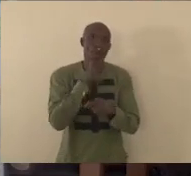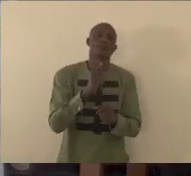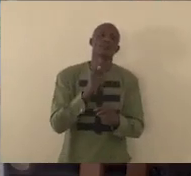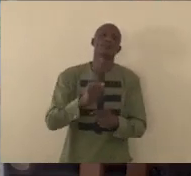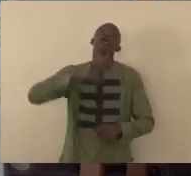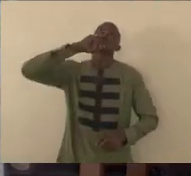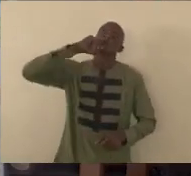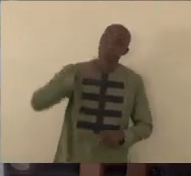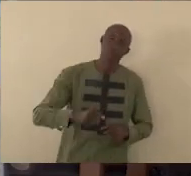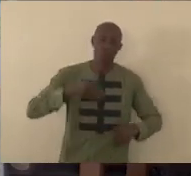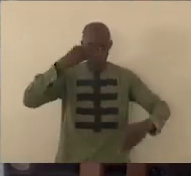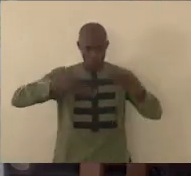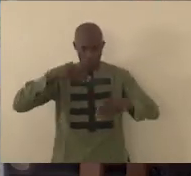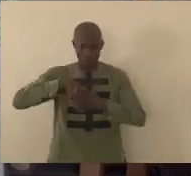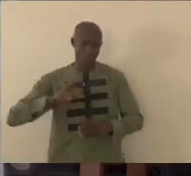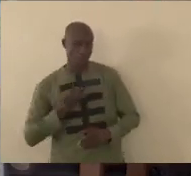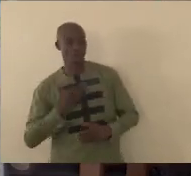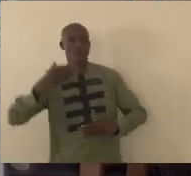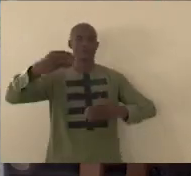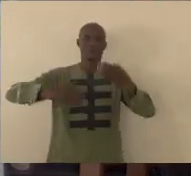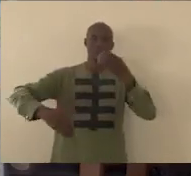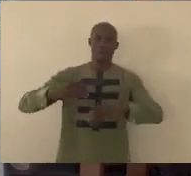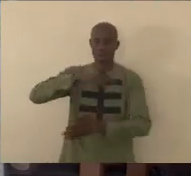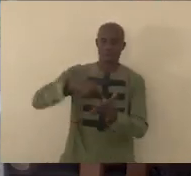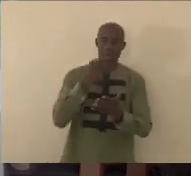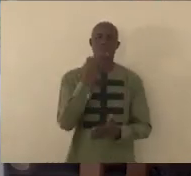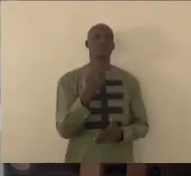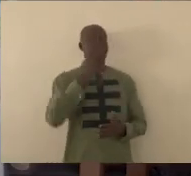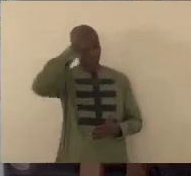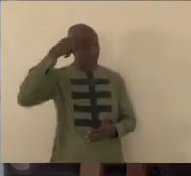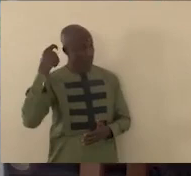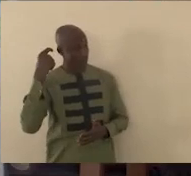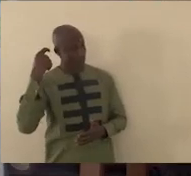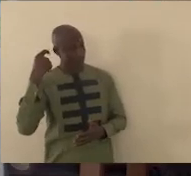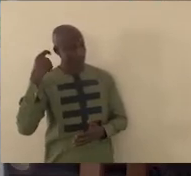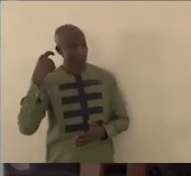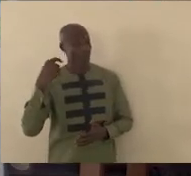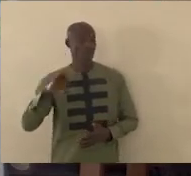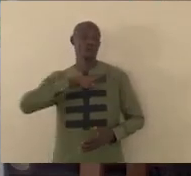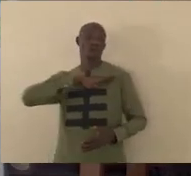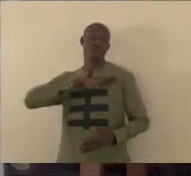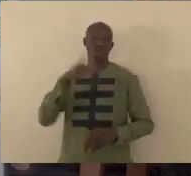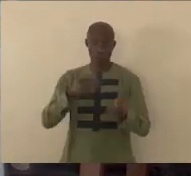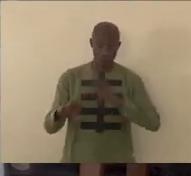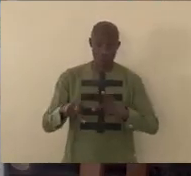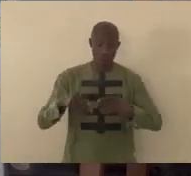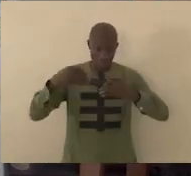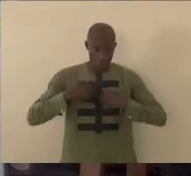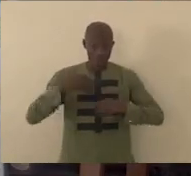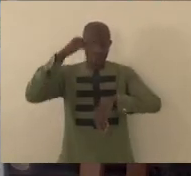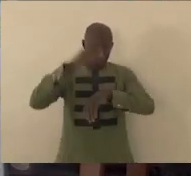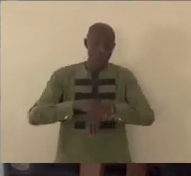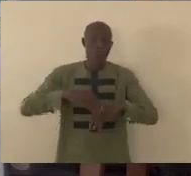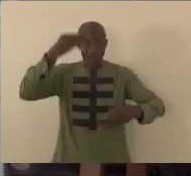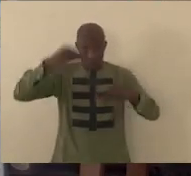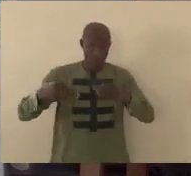of substantial justice in our courts. This is because the confidence the people repose on judges